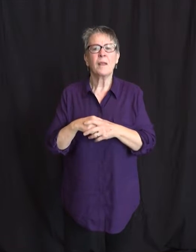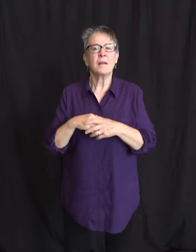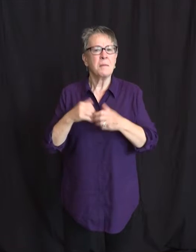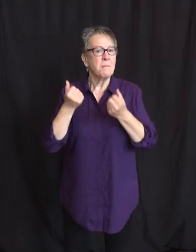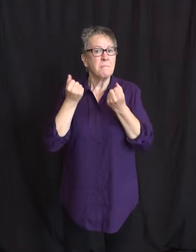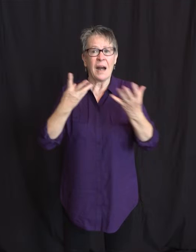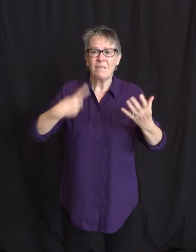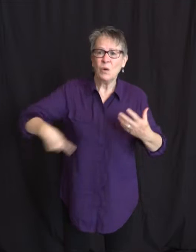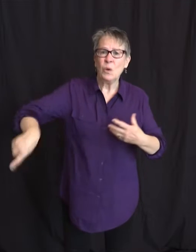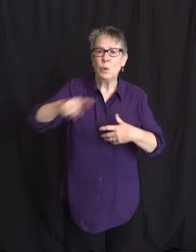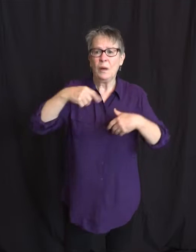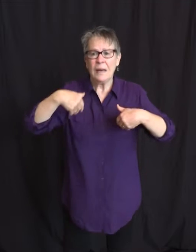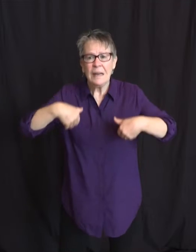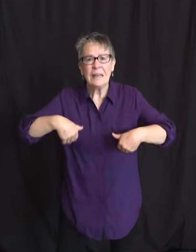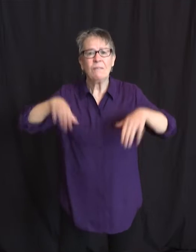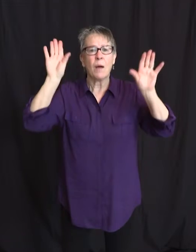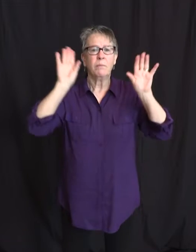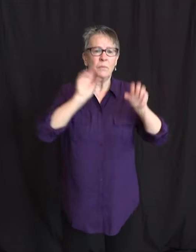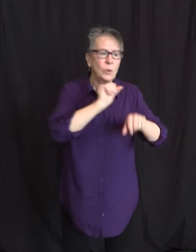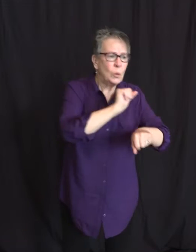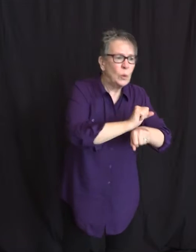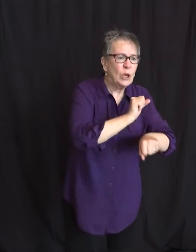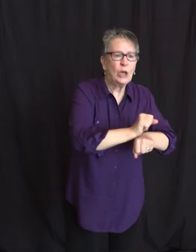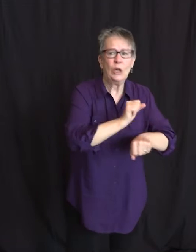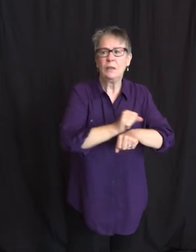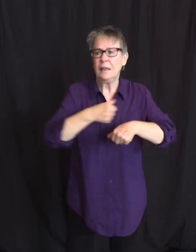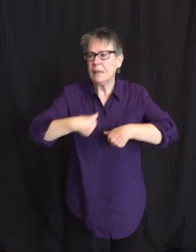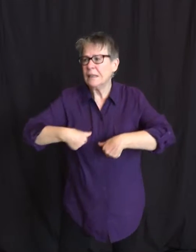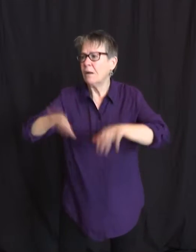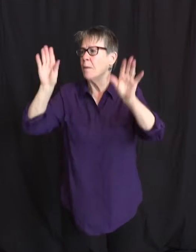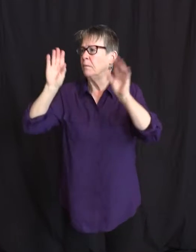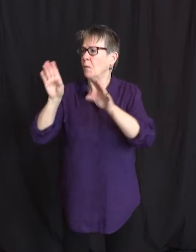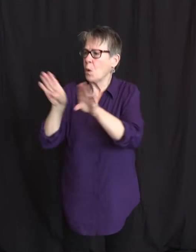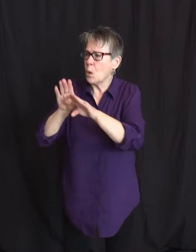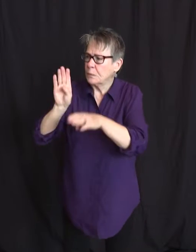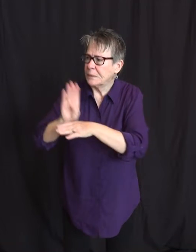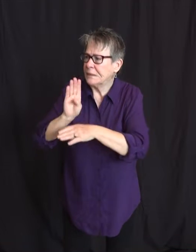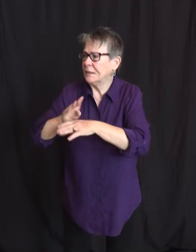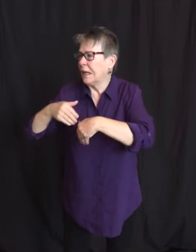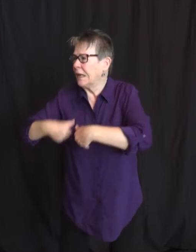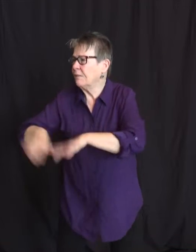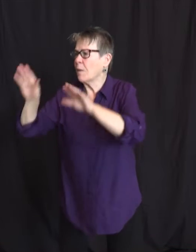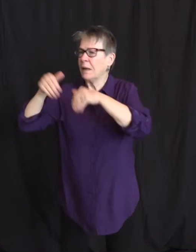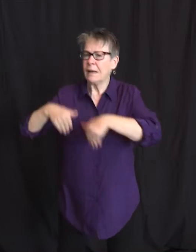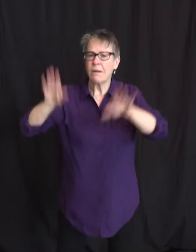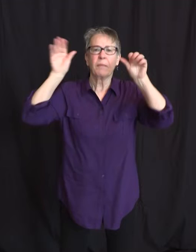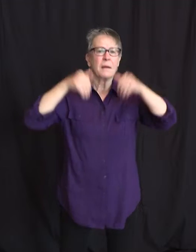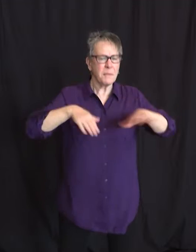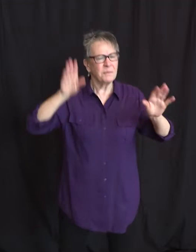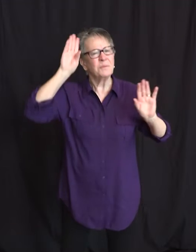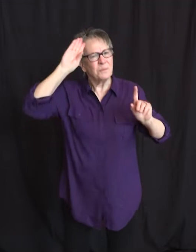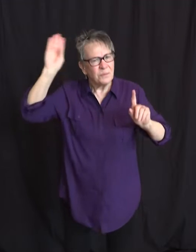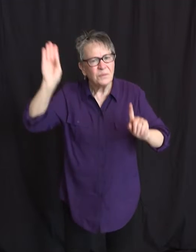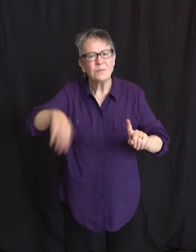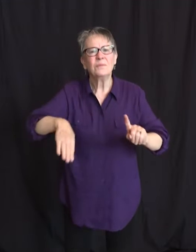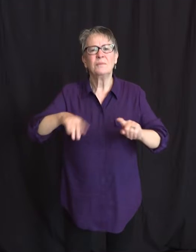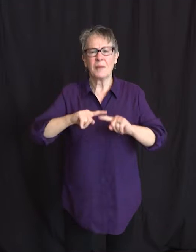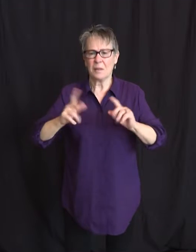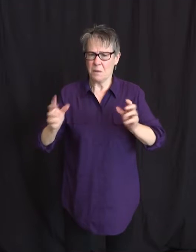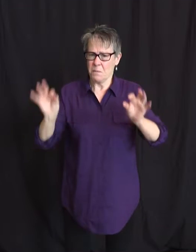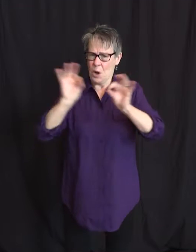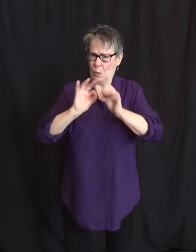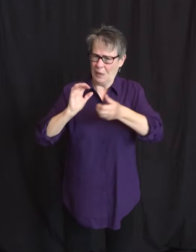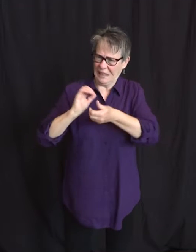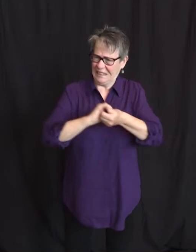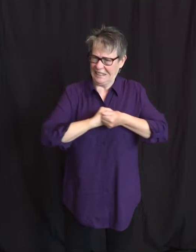communities are healthy. When I hear from folks in my district, Of course they want to see the economy